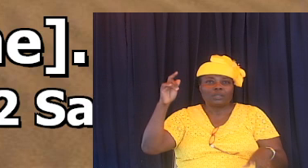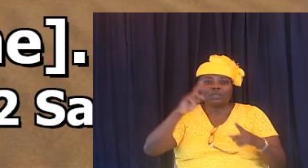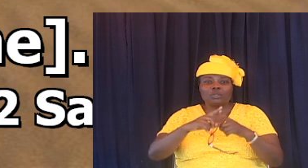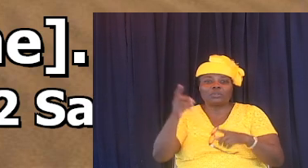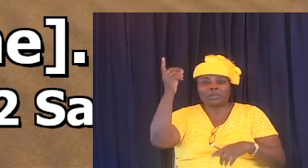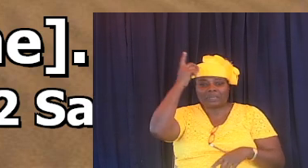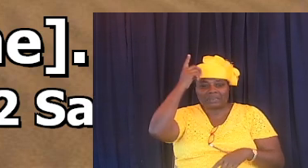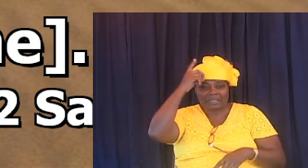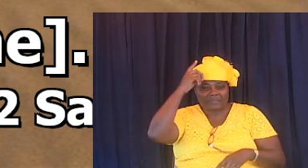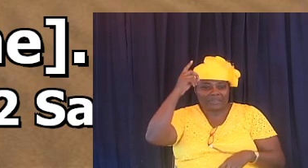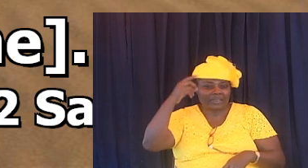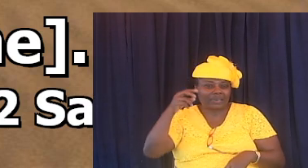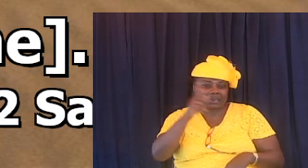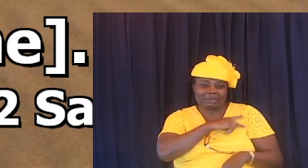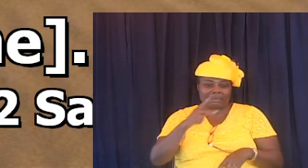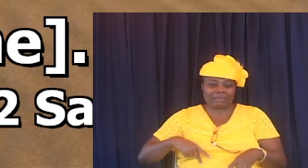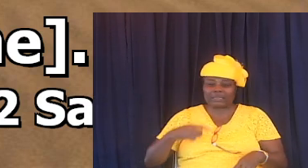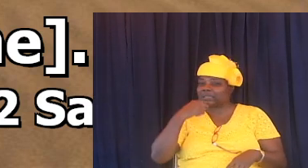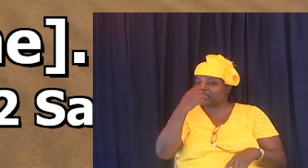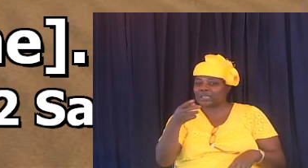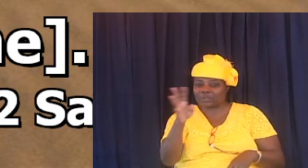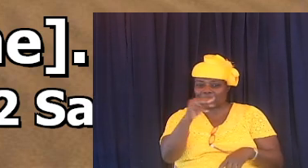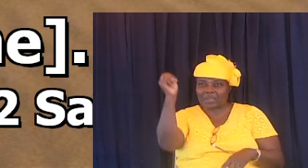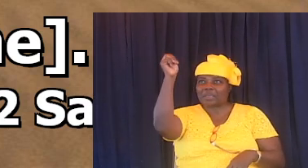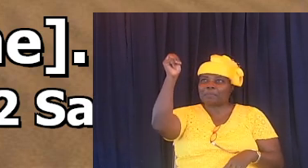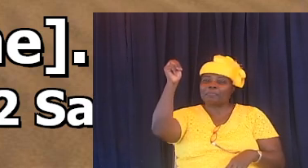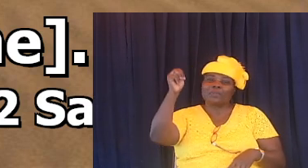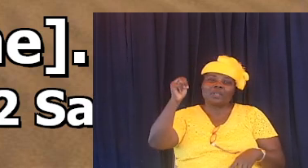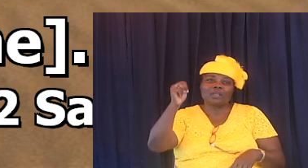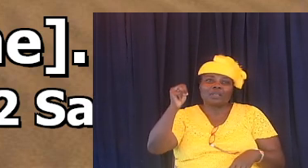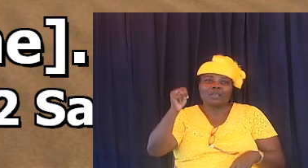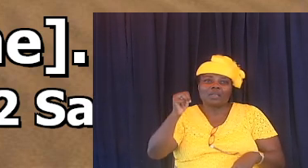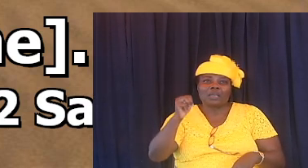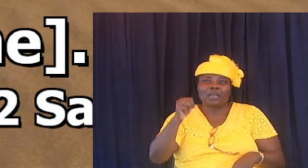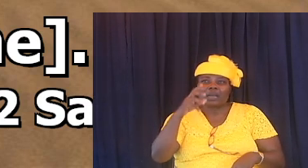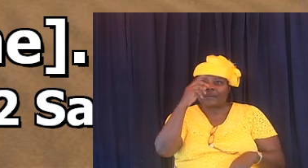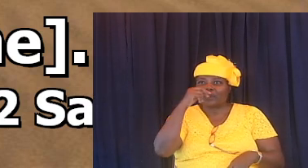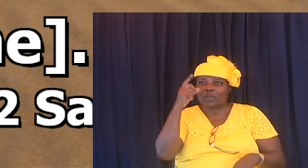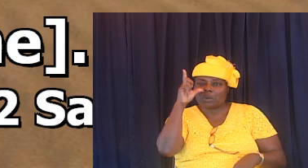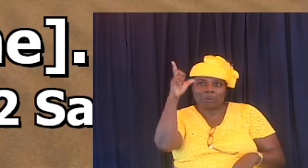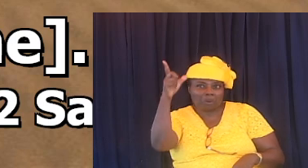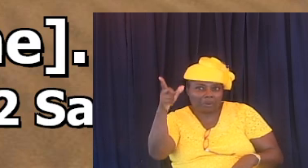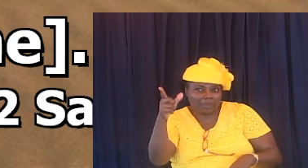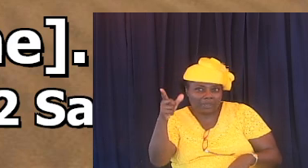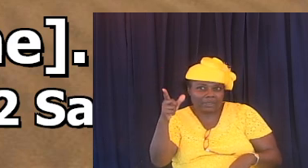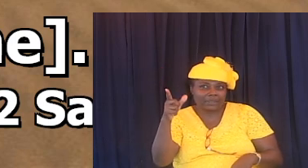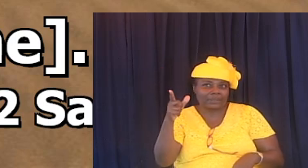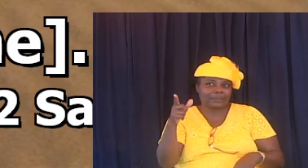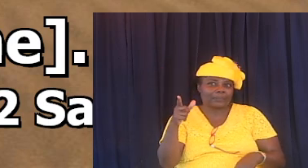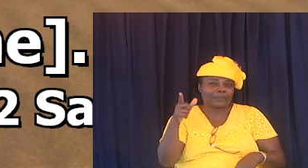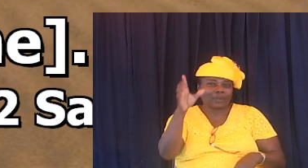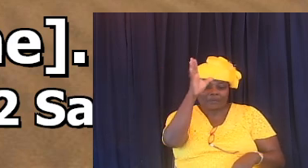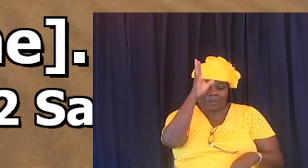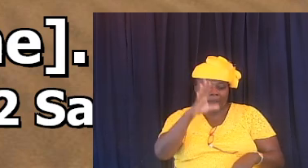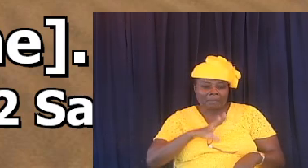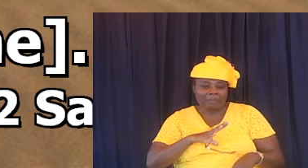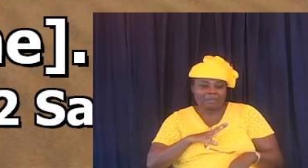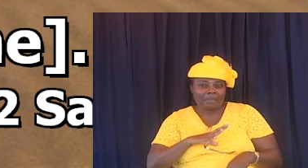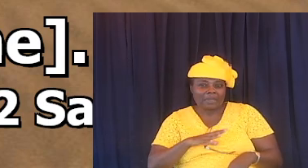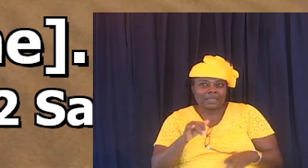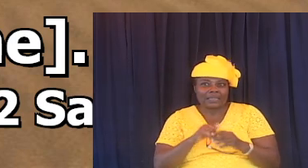David, the king said unto him, "Art thou Ziba?" And he said, "Thy servant is